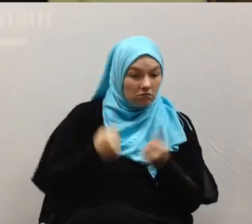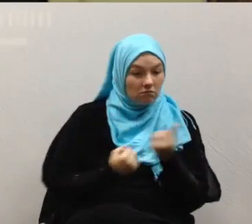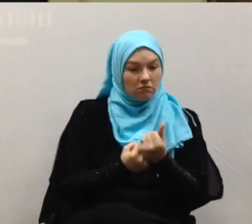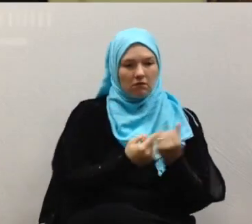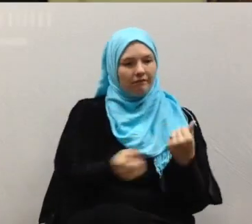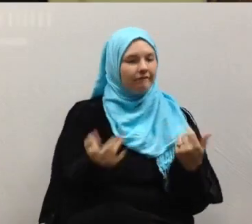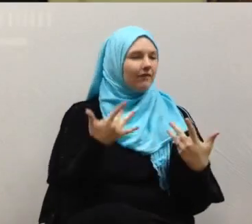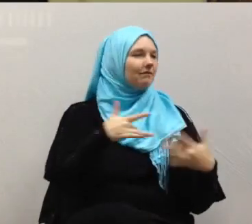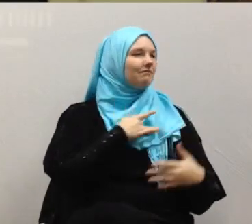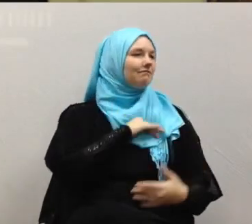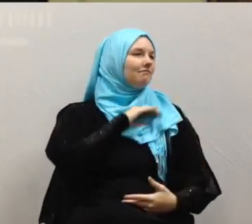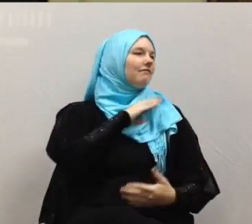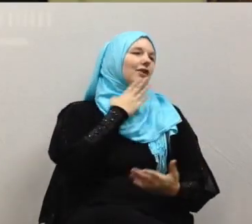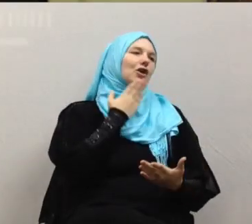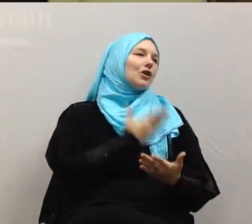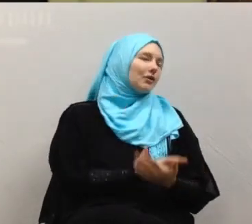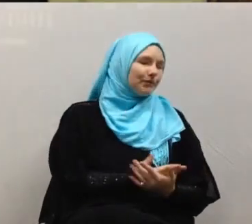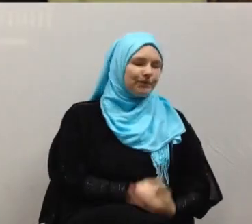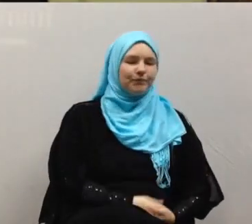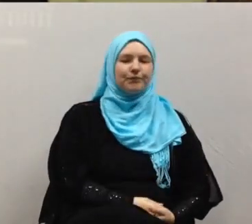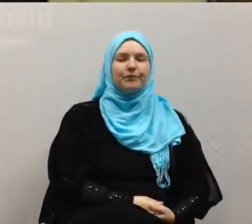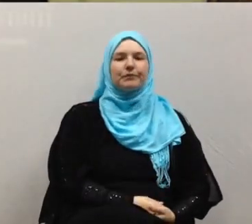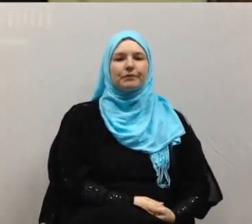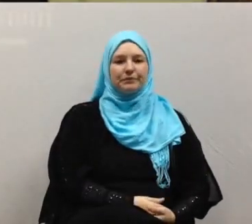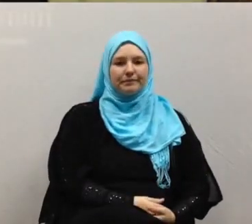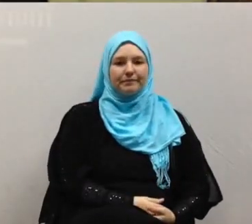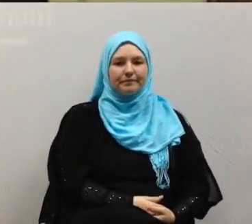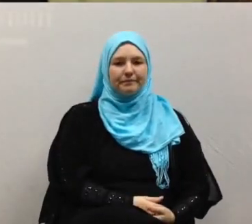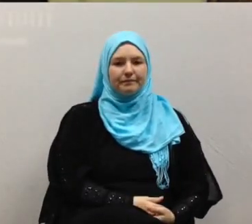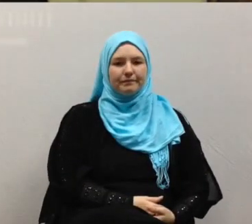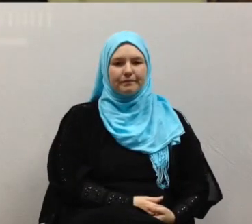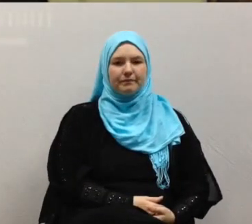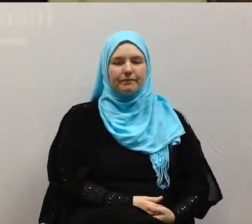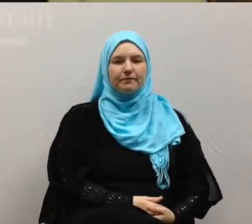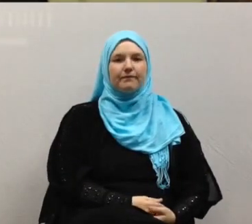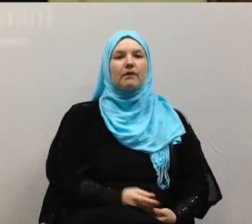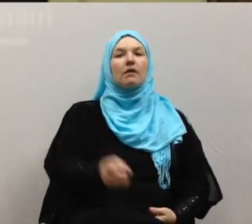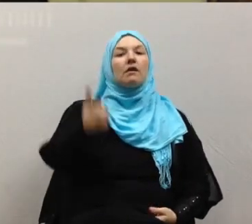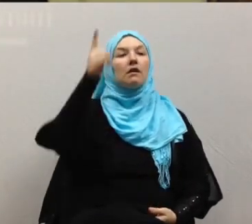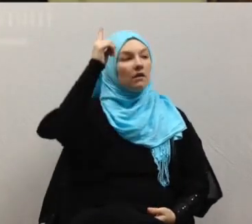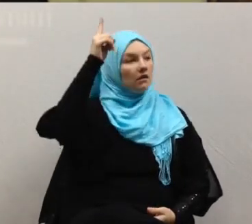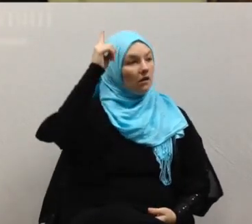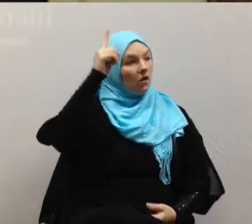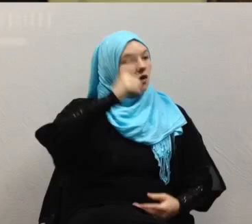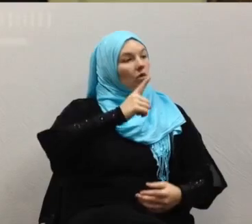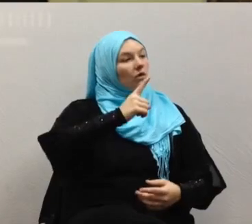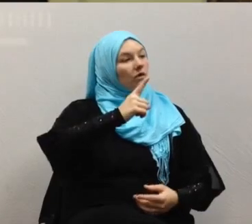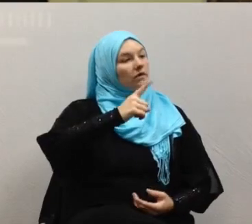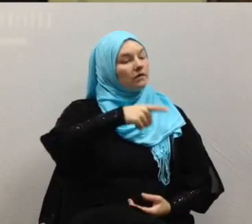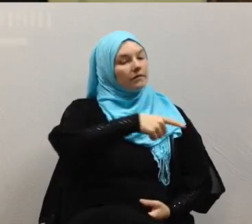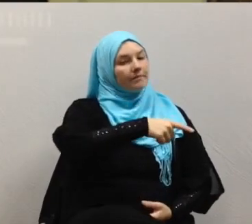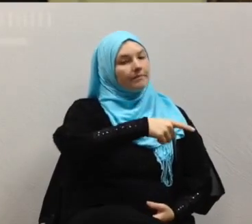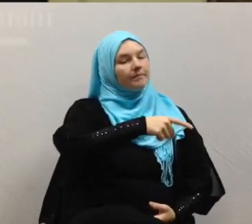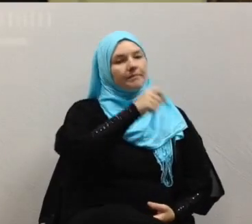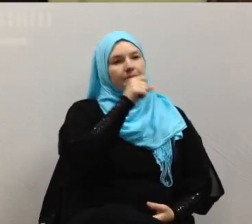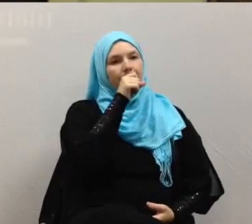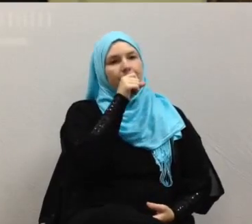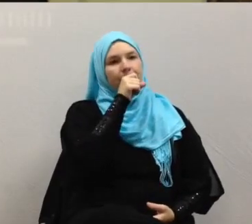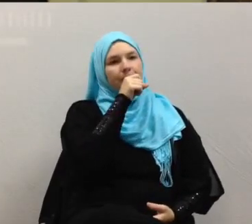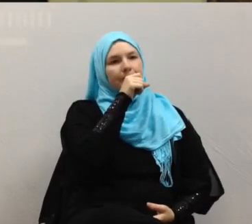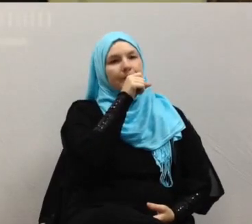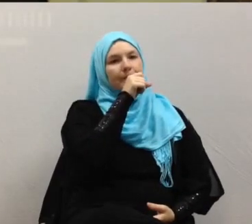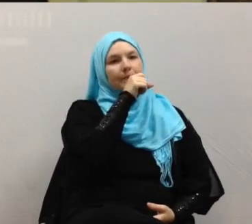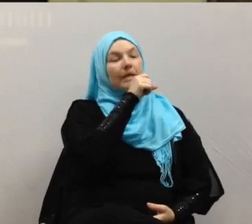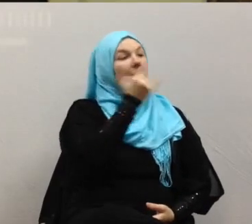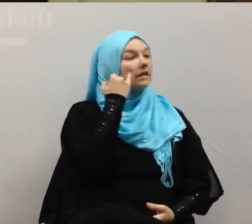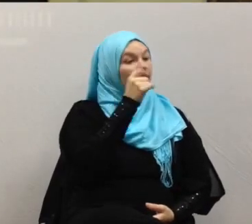that Allah may admit the believing men and women to gardens beneath which rivers flow, to